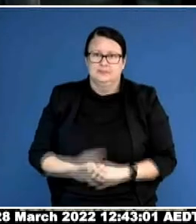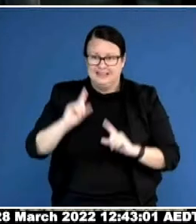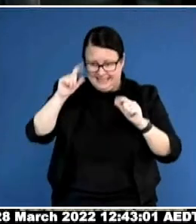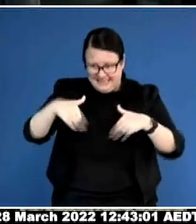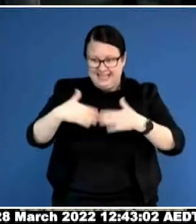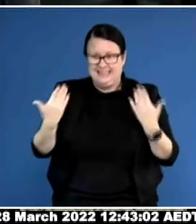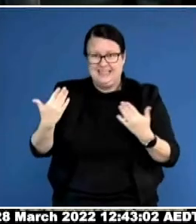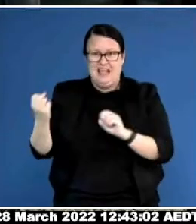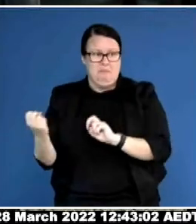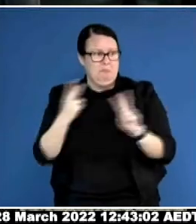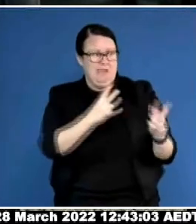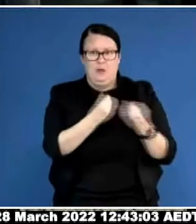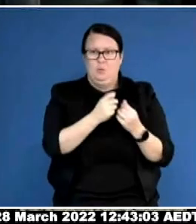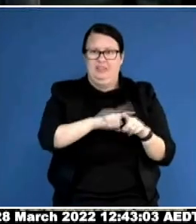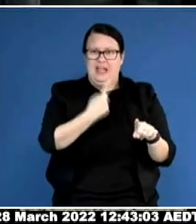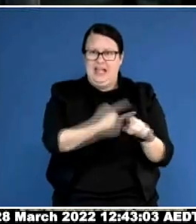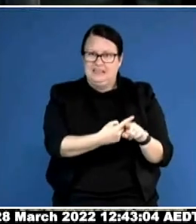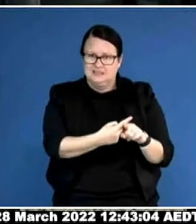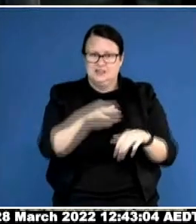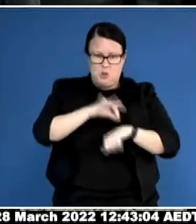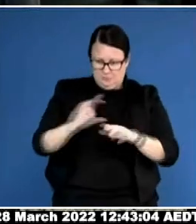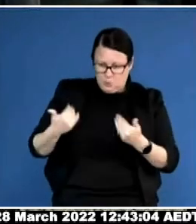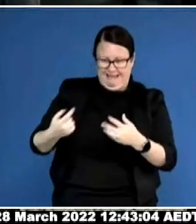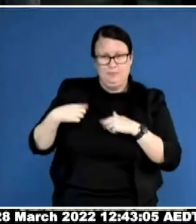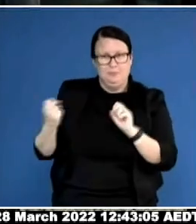back into his care.